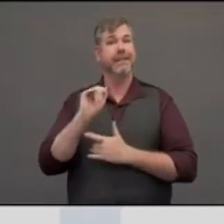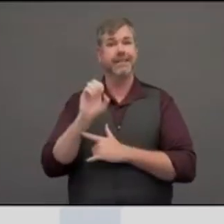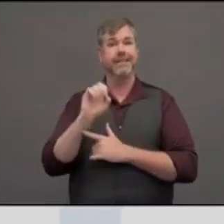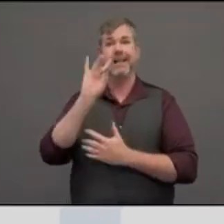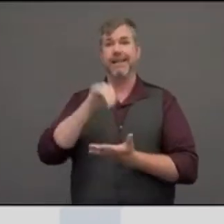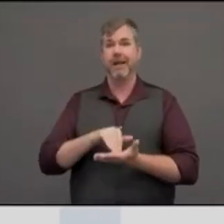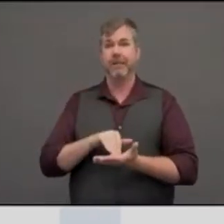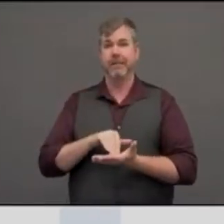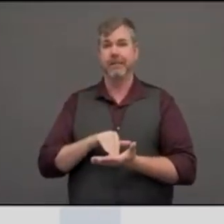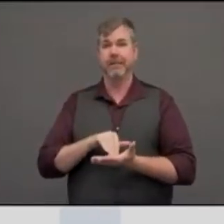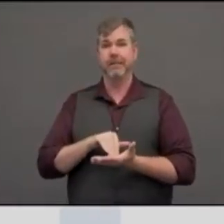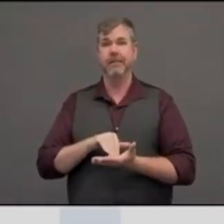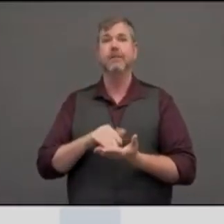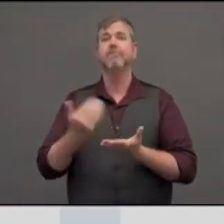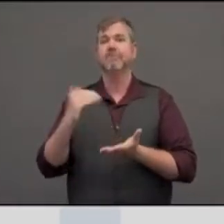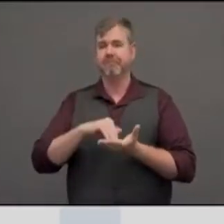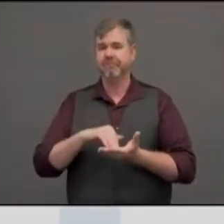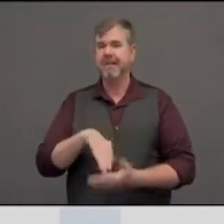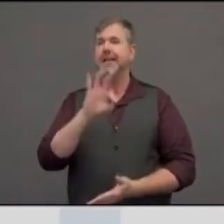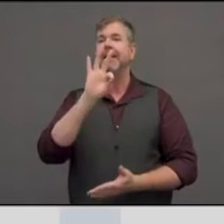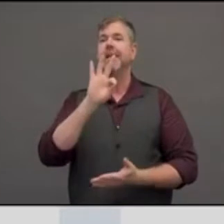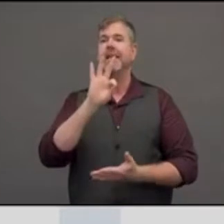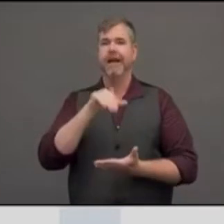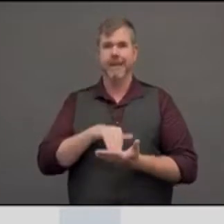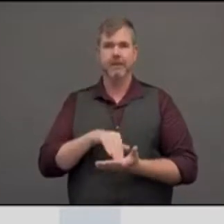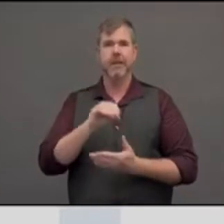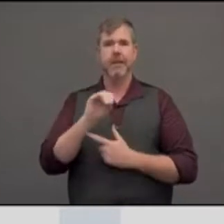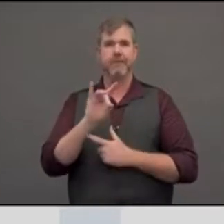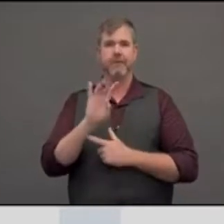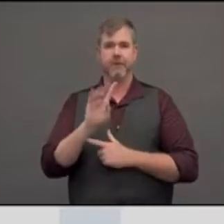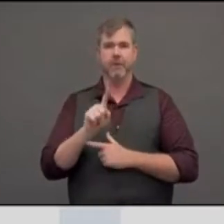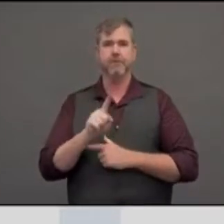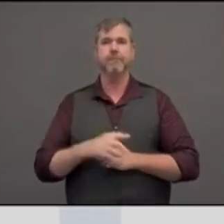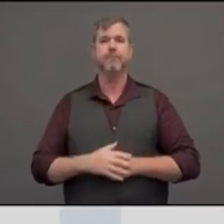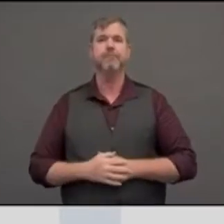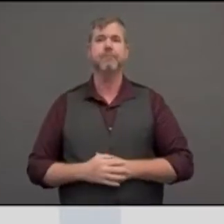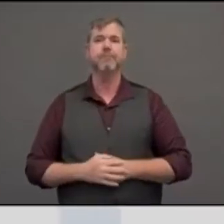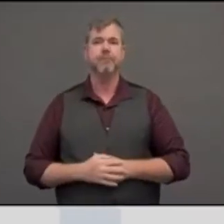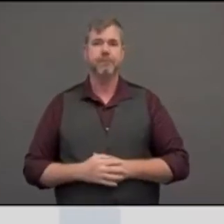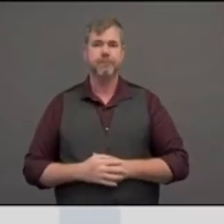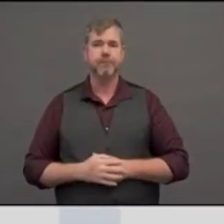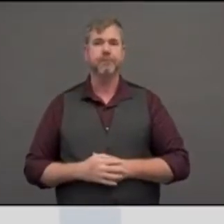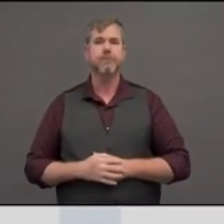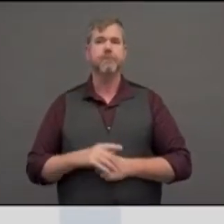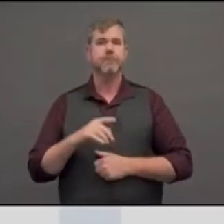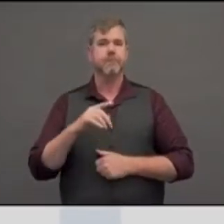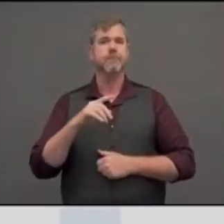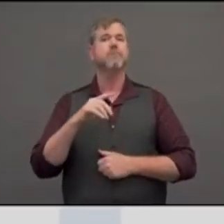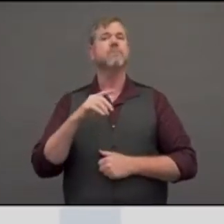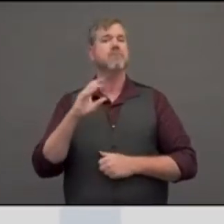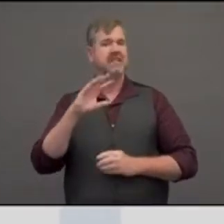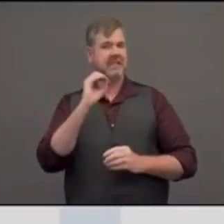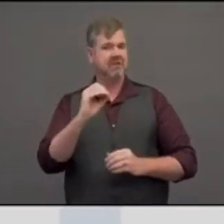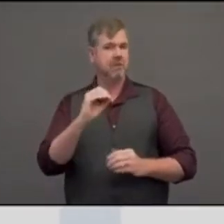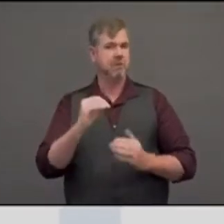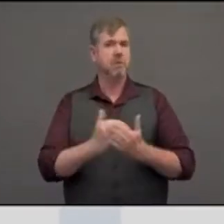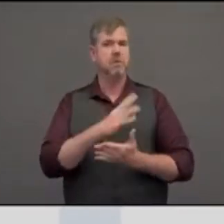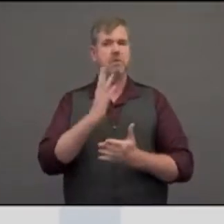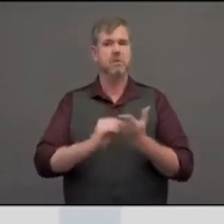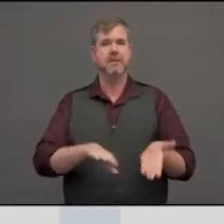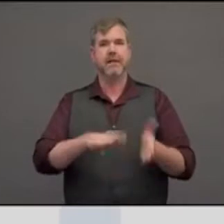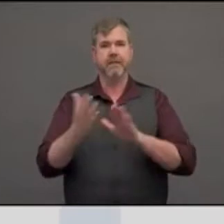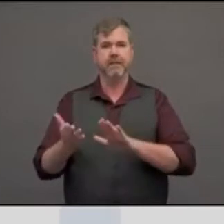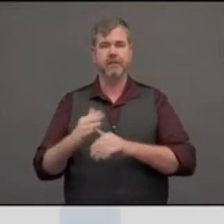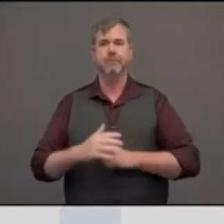and 184 deaths. Certainly our thoughts are with the loved ones of everyone who's lost